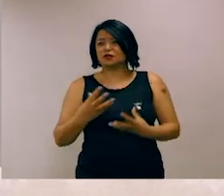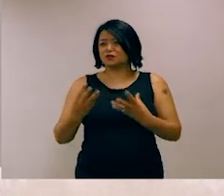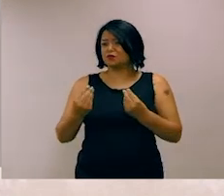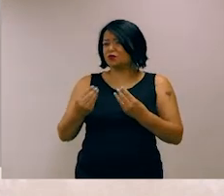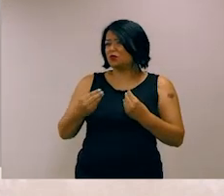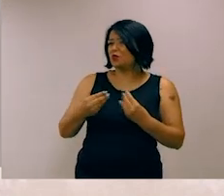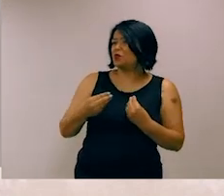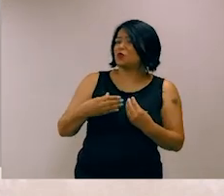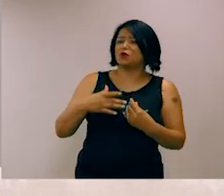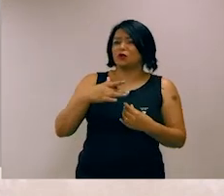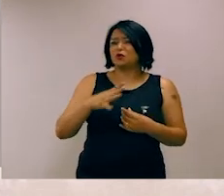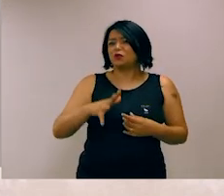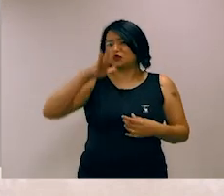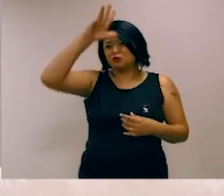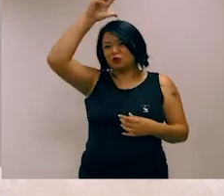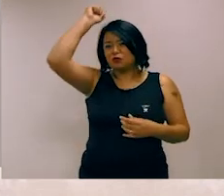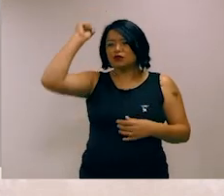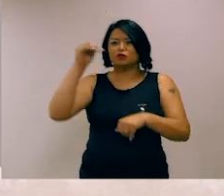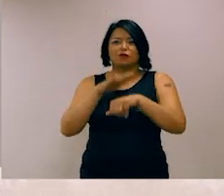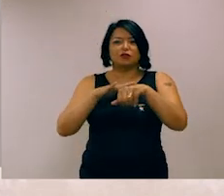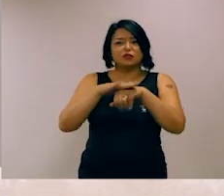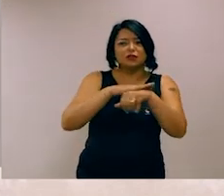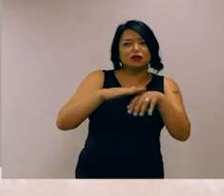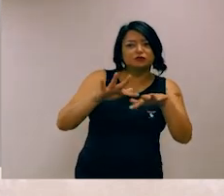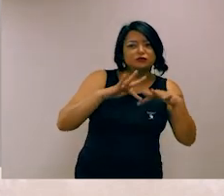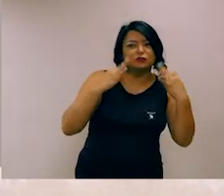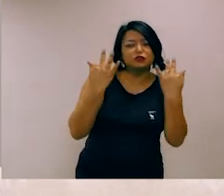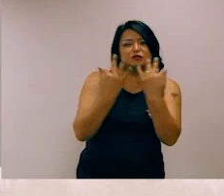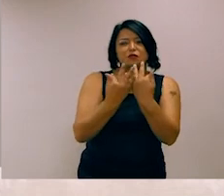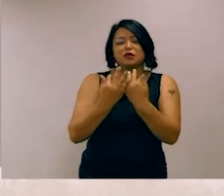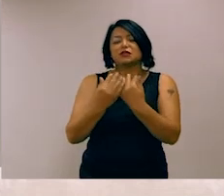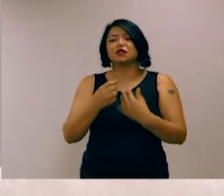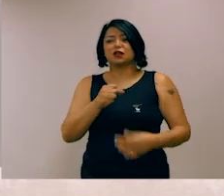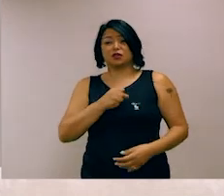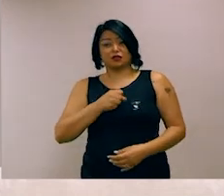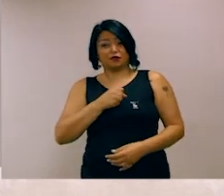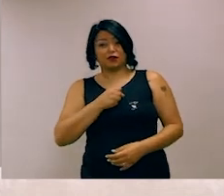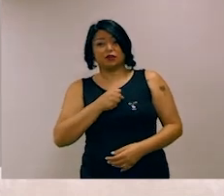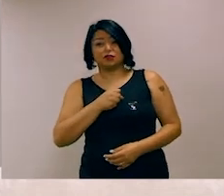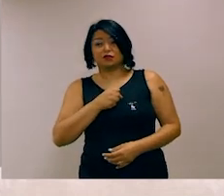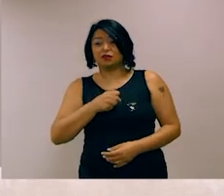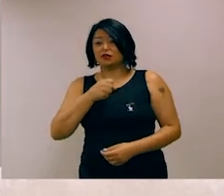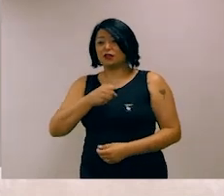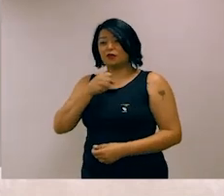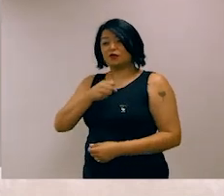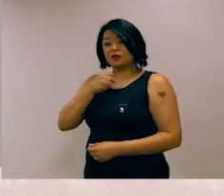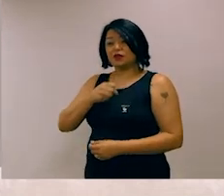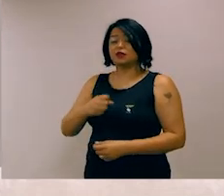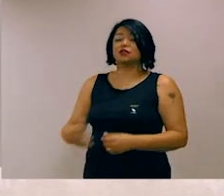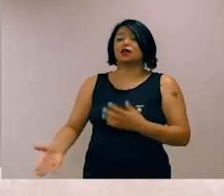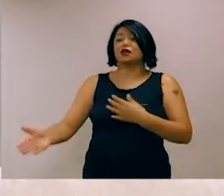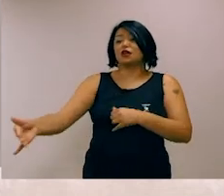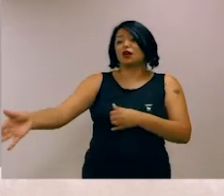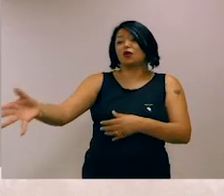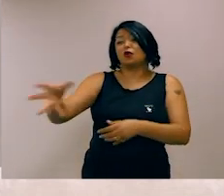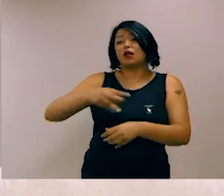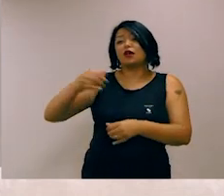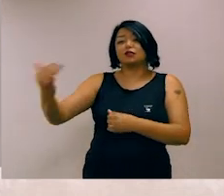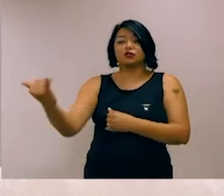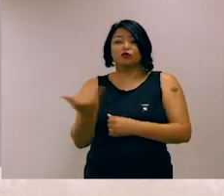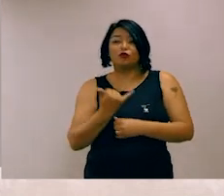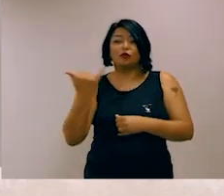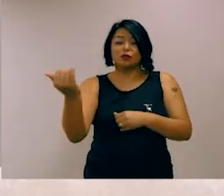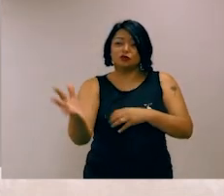large pre-work, interviews with military personnel and other